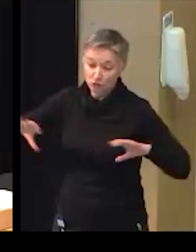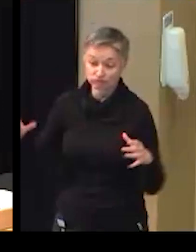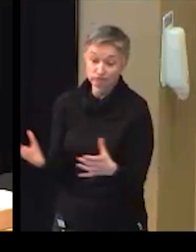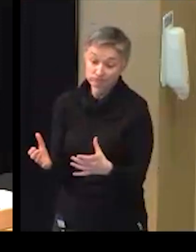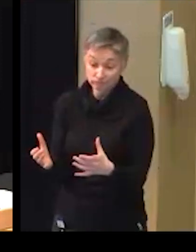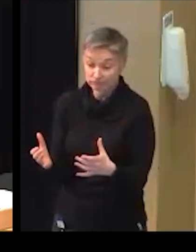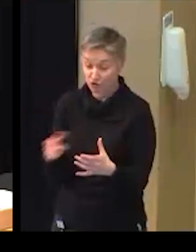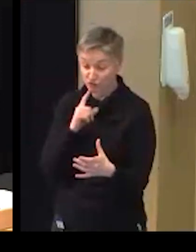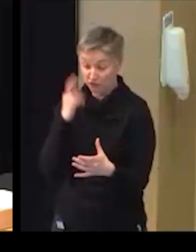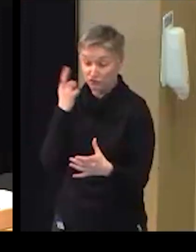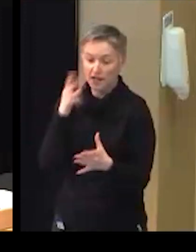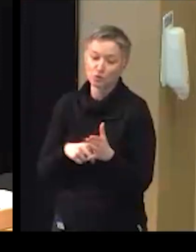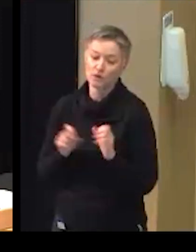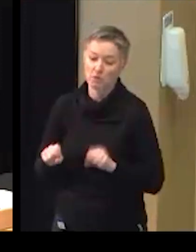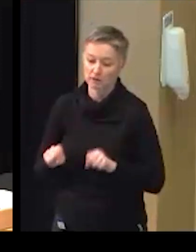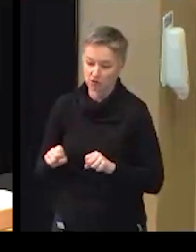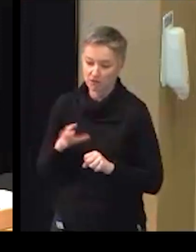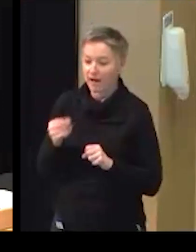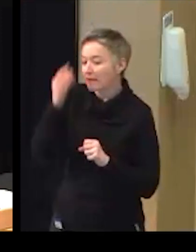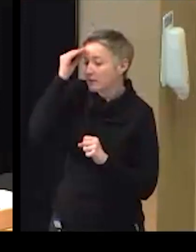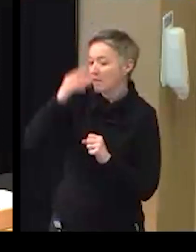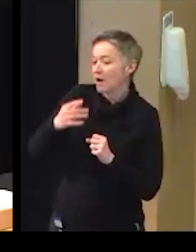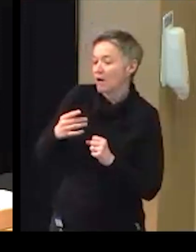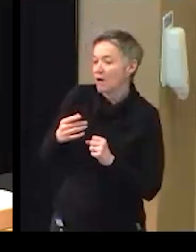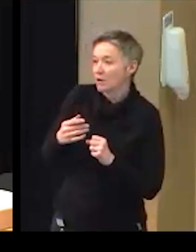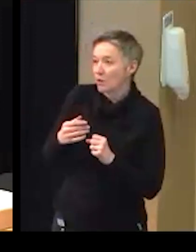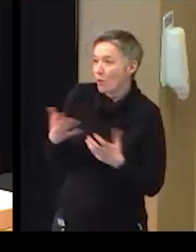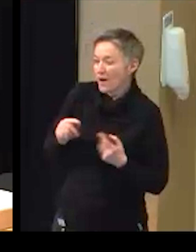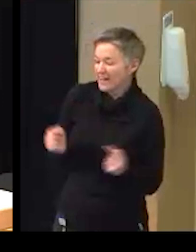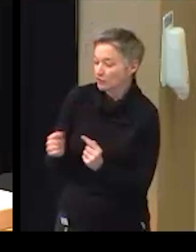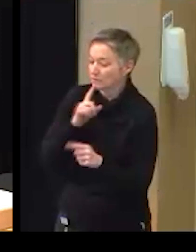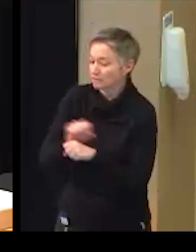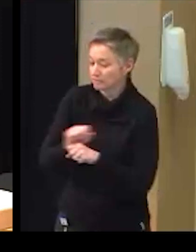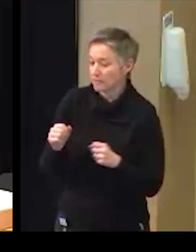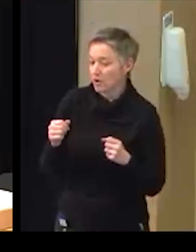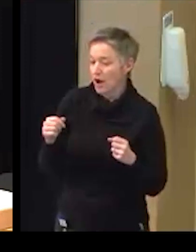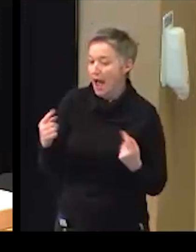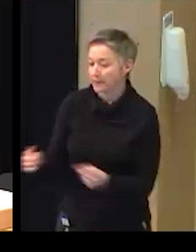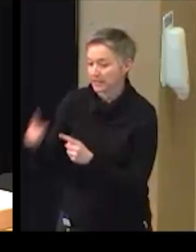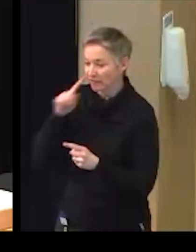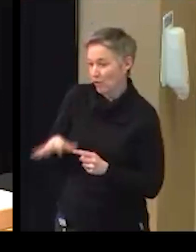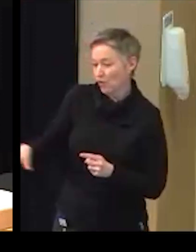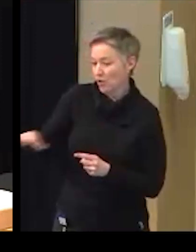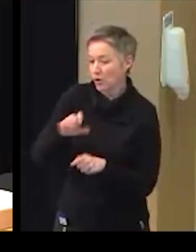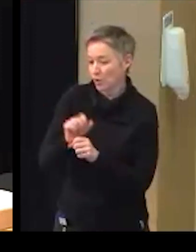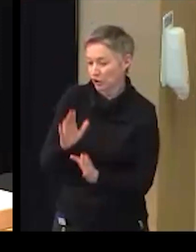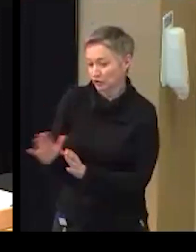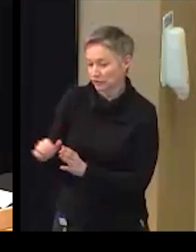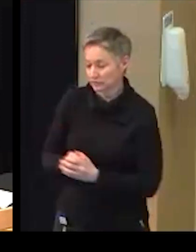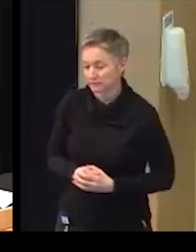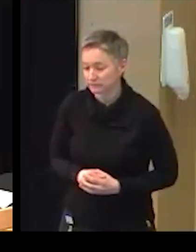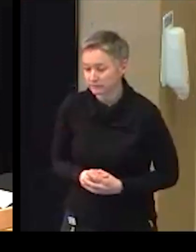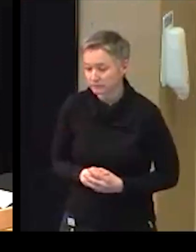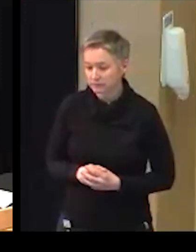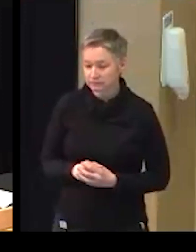and the extent of what this injury is across the whole field of workers before we see something like